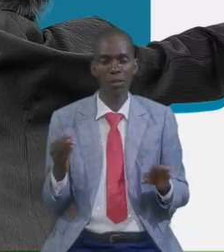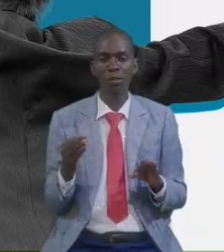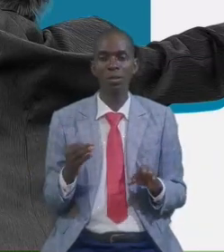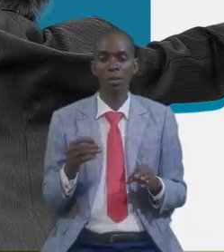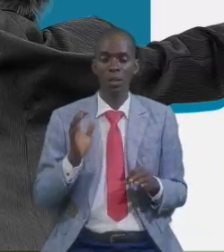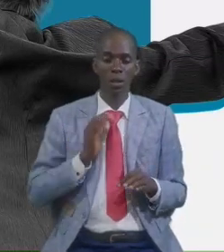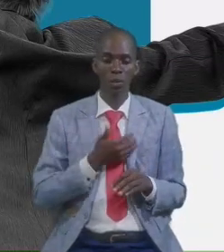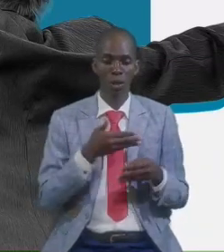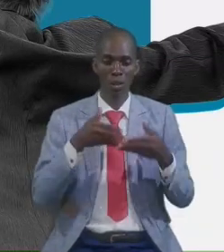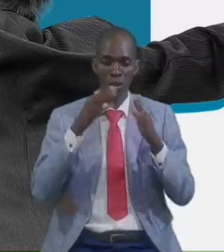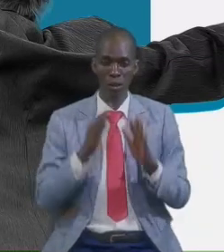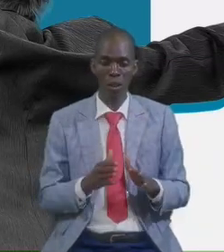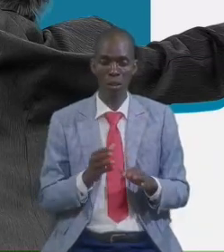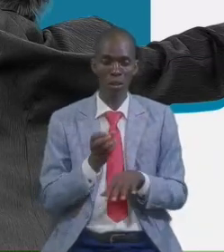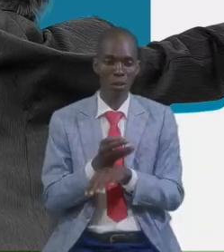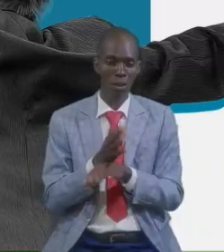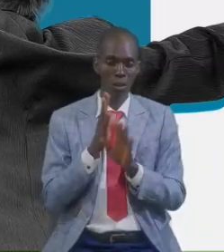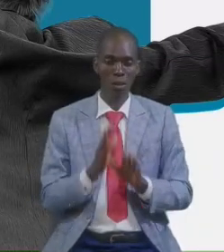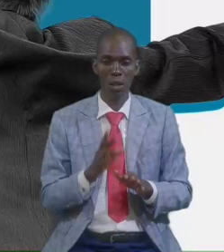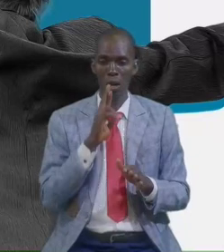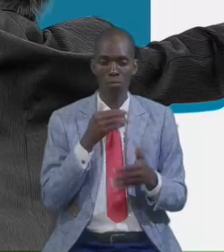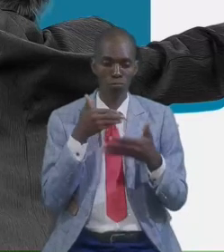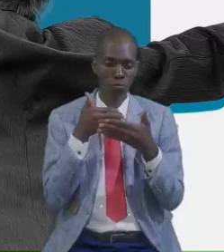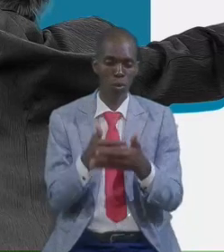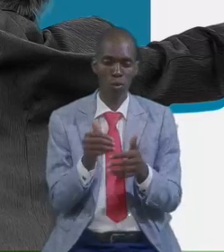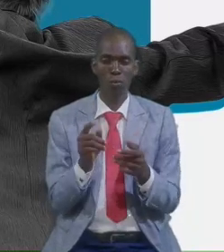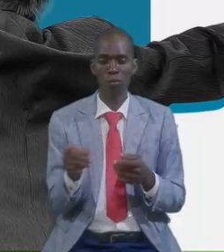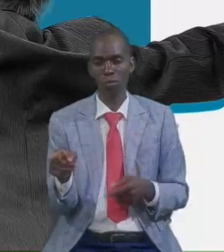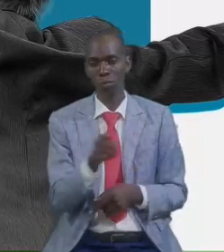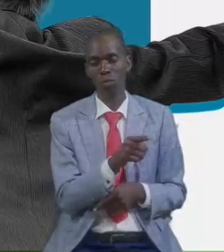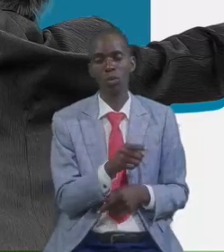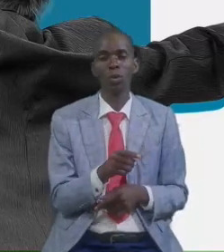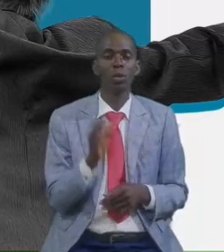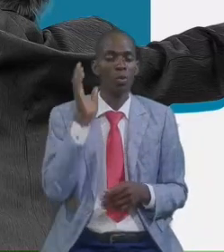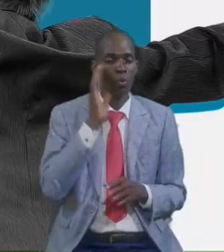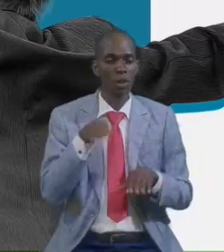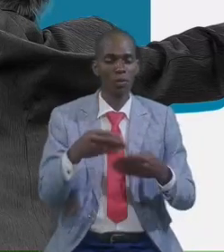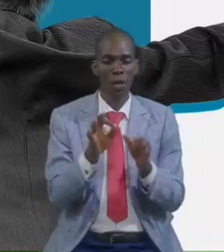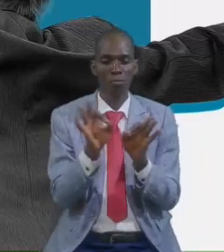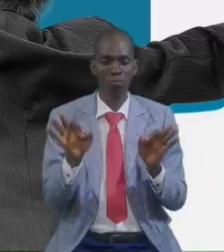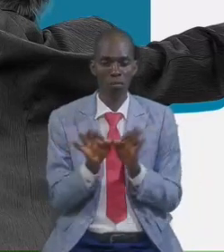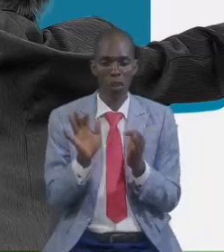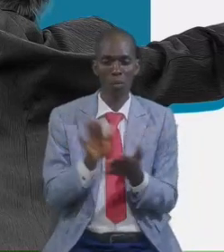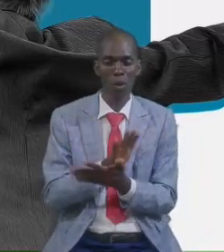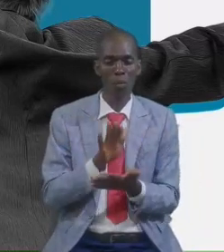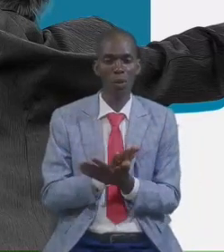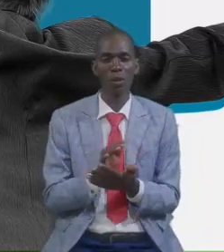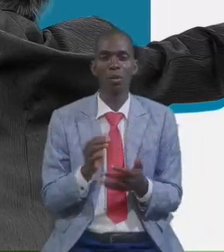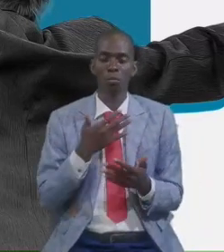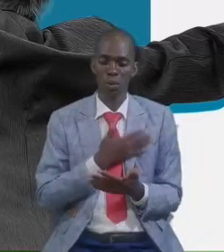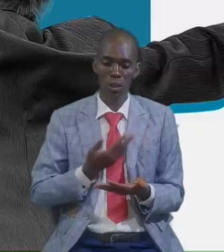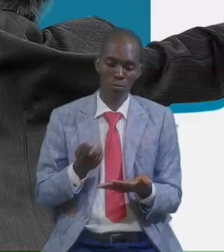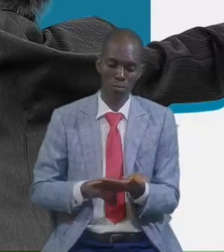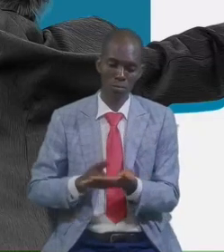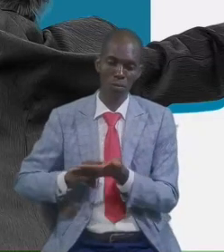Soyez libre. You supply all the information et comme that les conseils sont là avec vous. The reason is because we want to help you stand